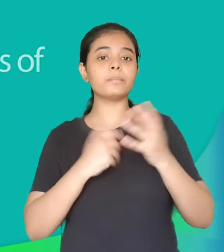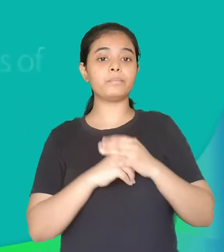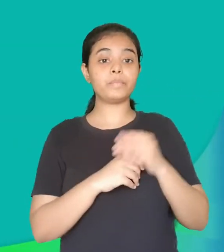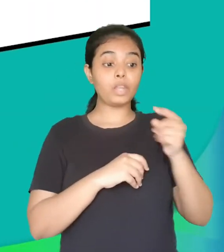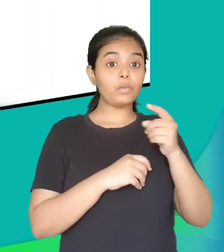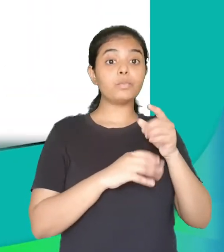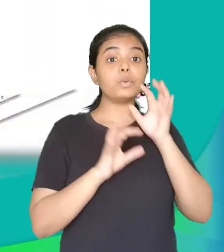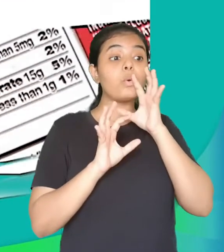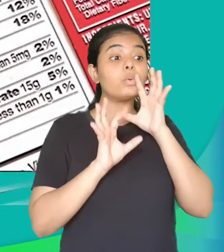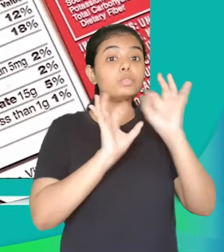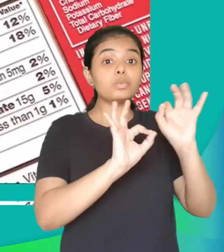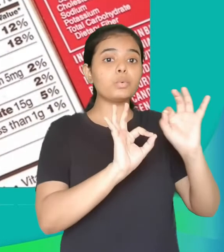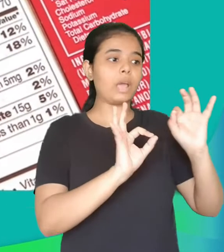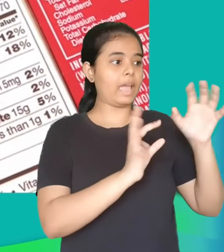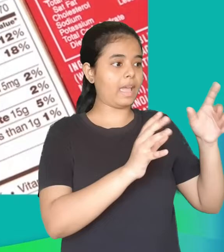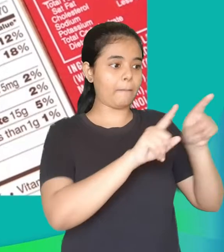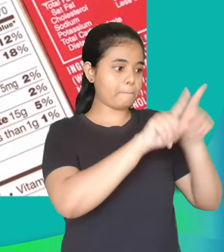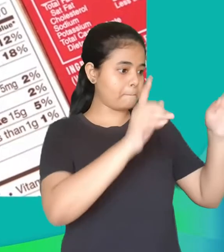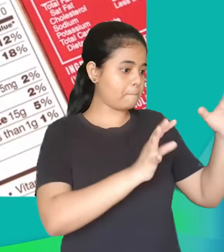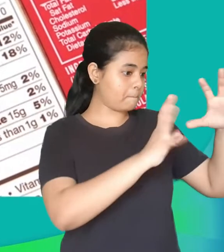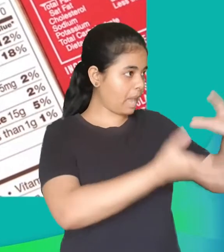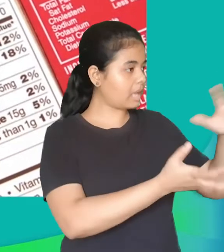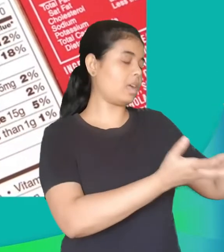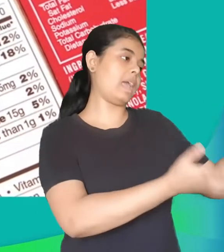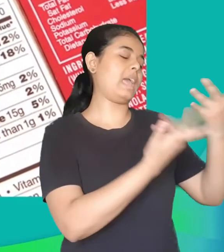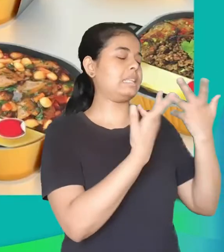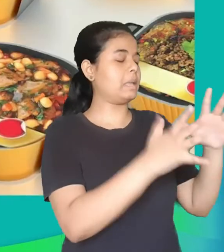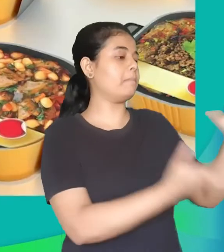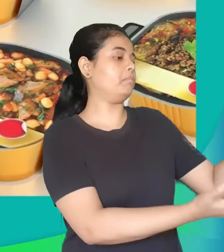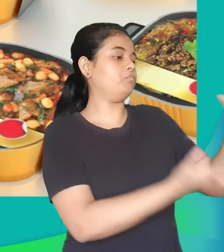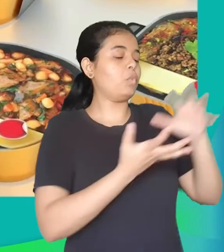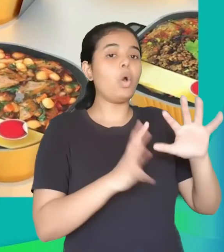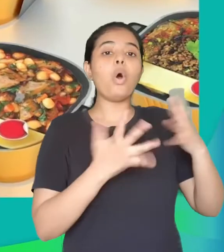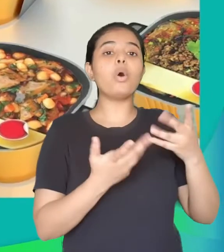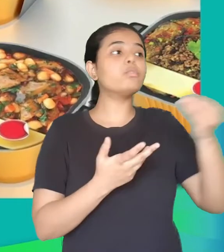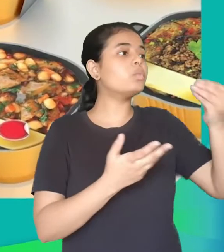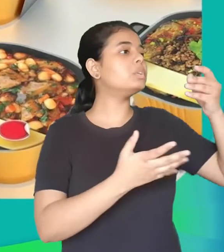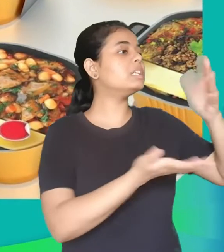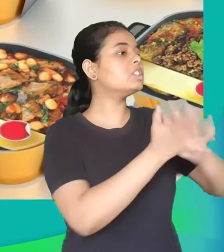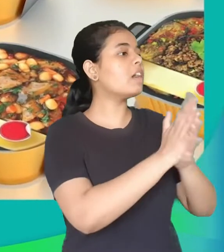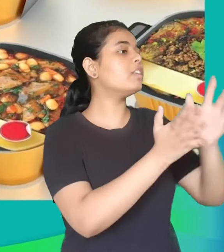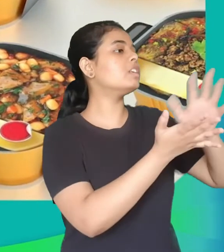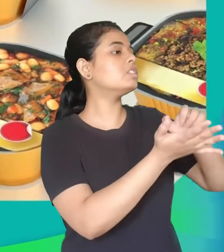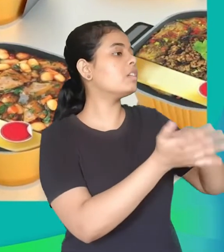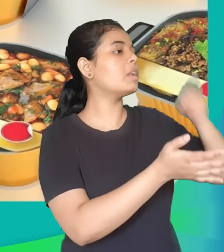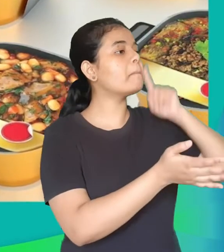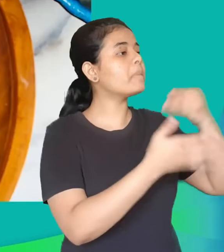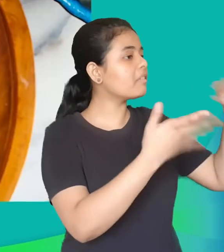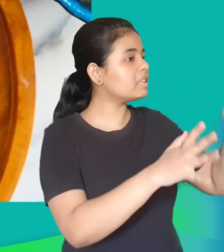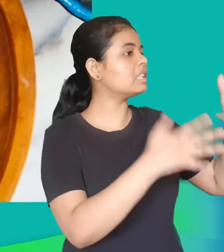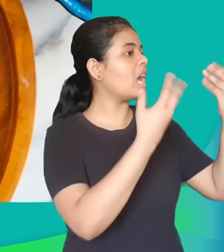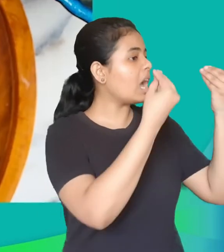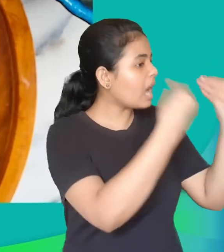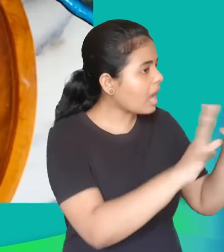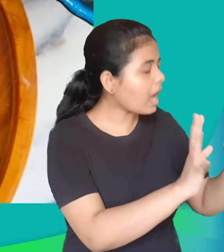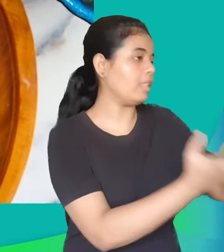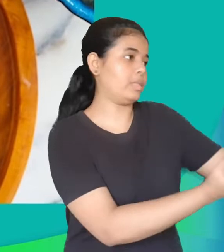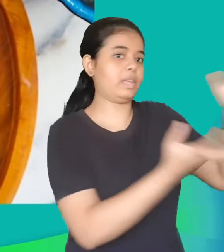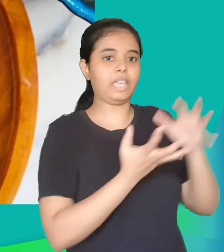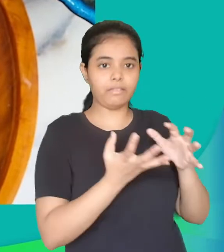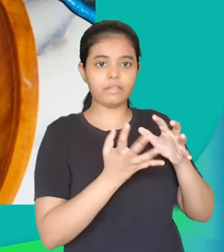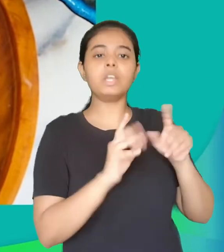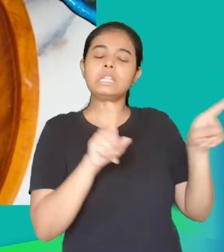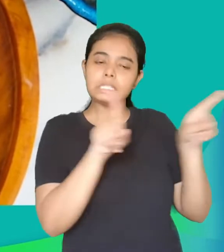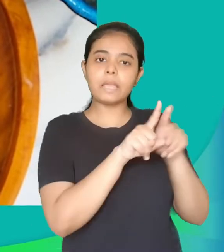The requirements for labeling of donated food depends on whether the food is in its original package or has been prepared